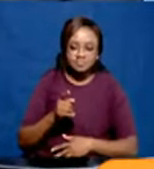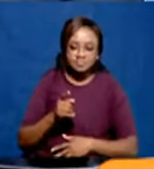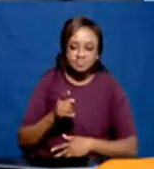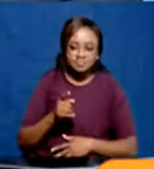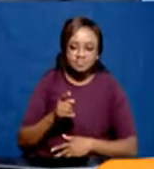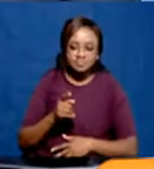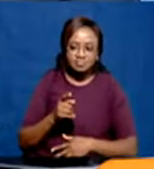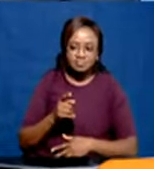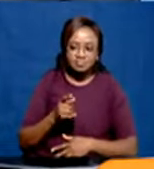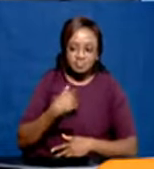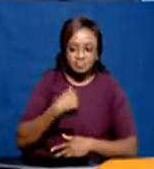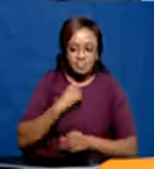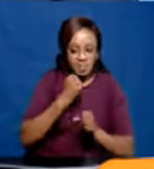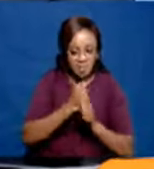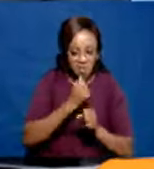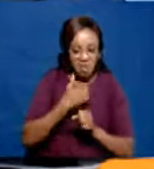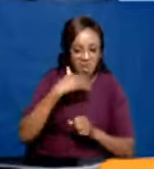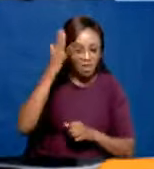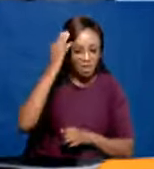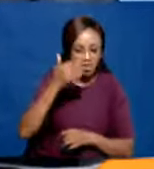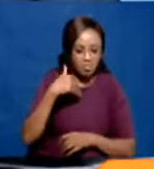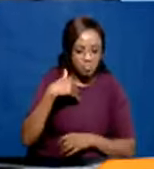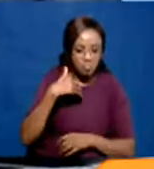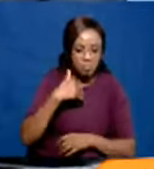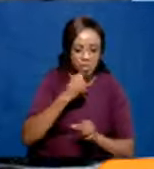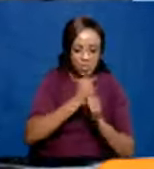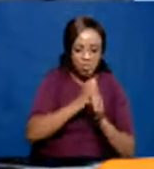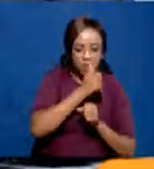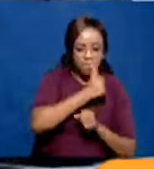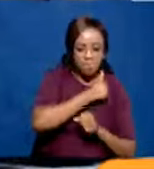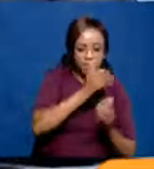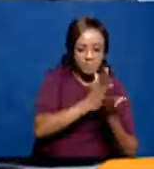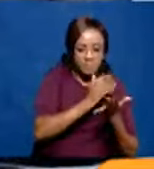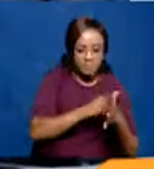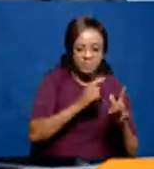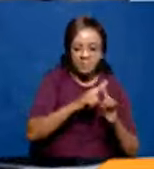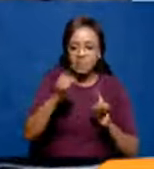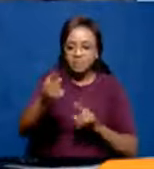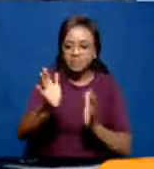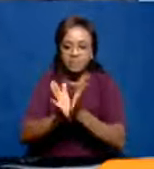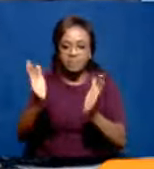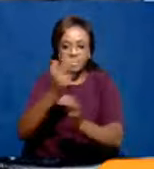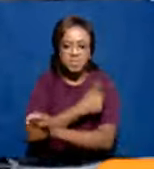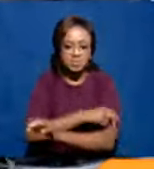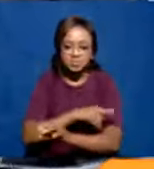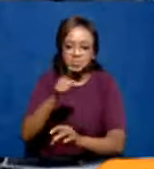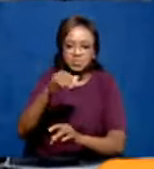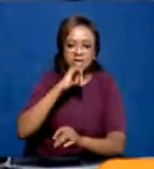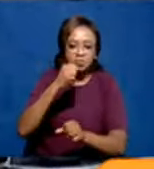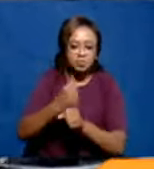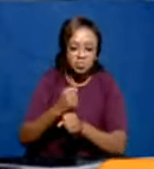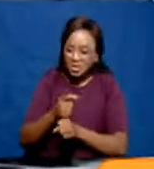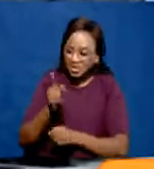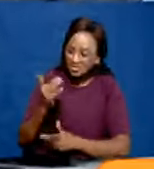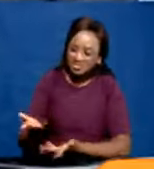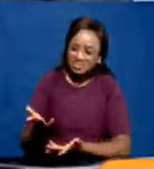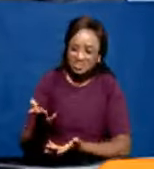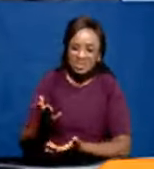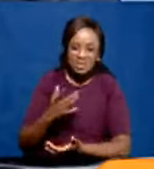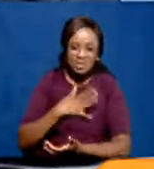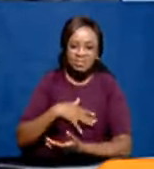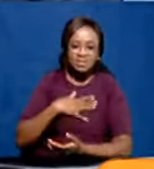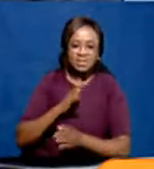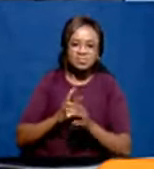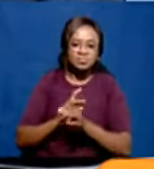I've got a background in the private sector. Yes. But you cannot disparage our public facilities and say that is not correct. Okay. Let's not embroider the truth